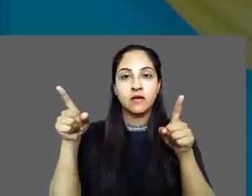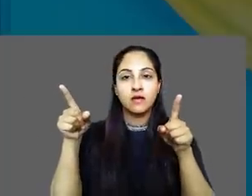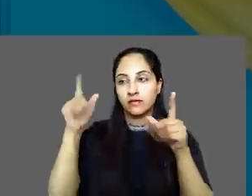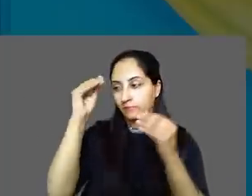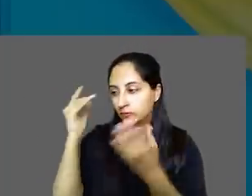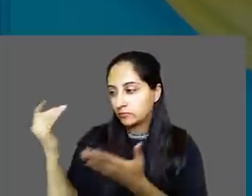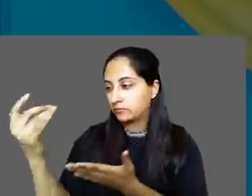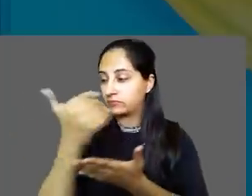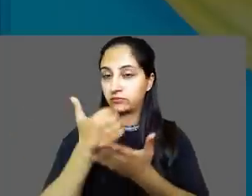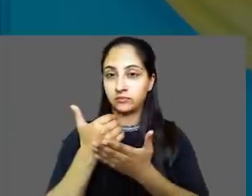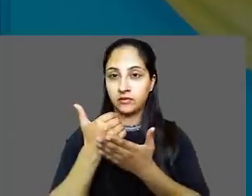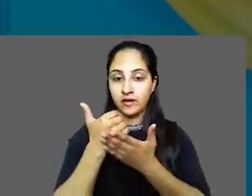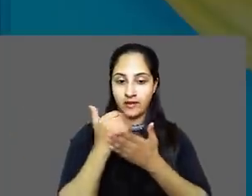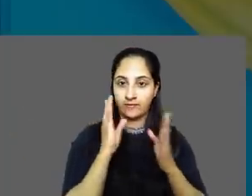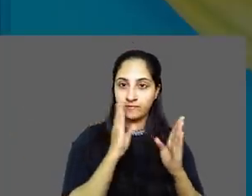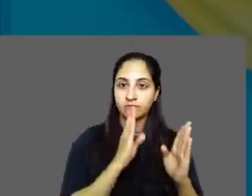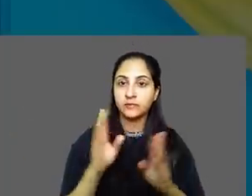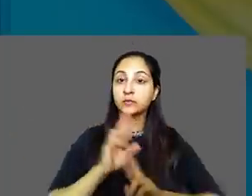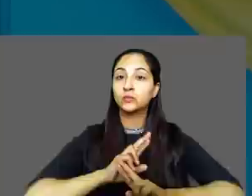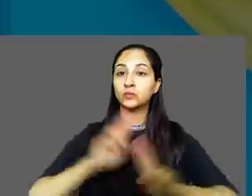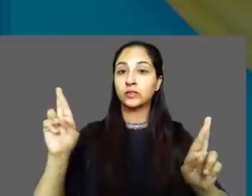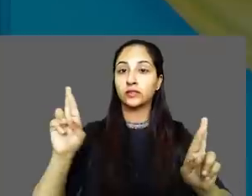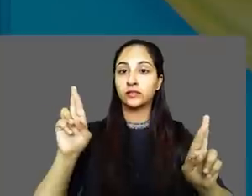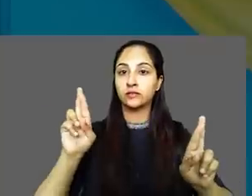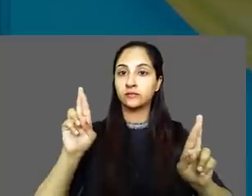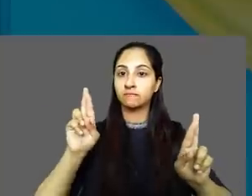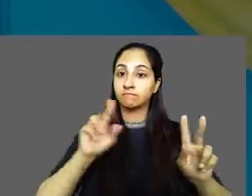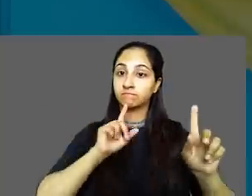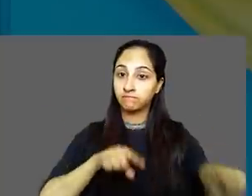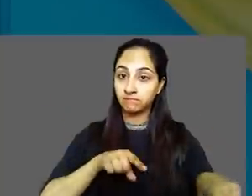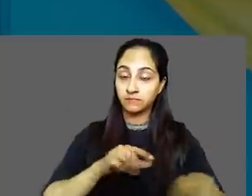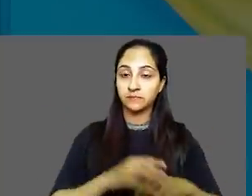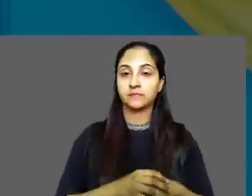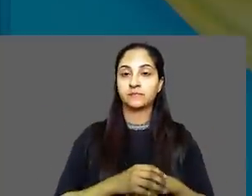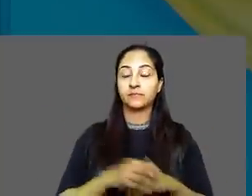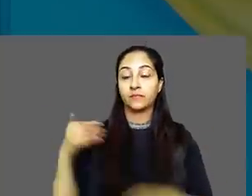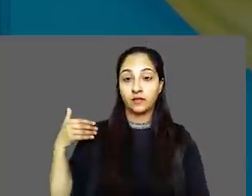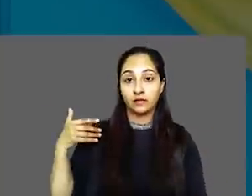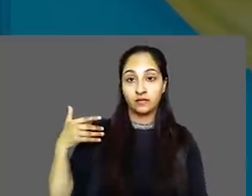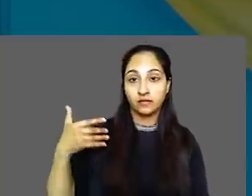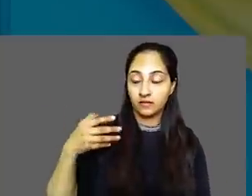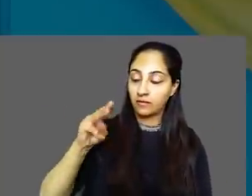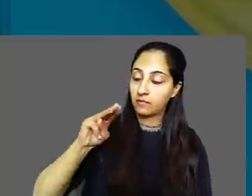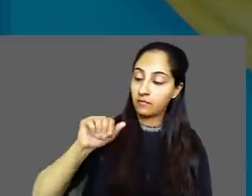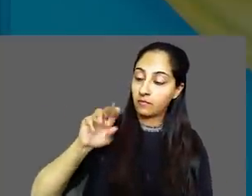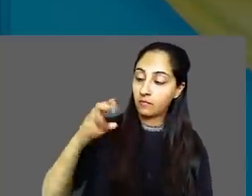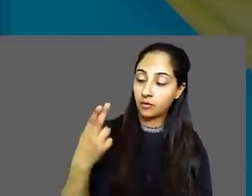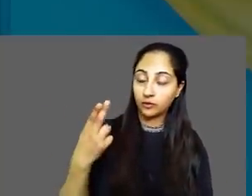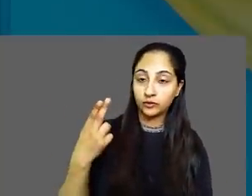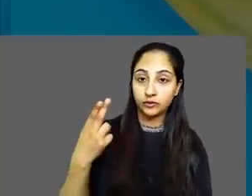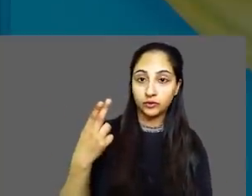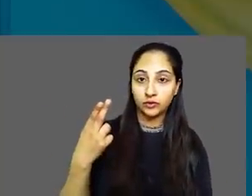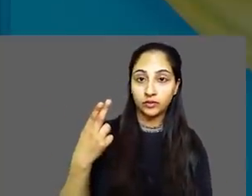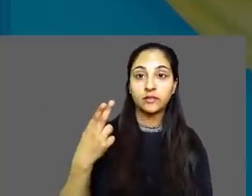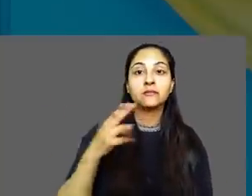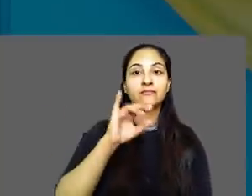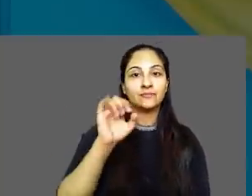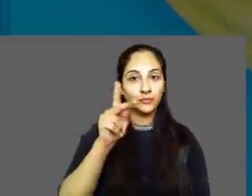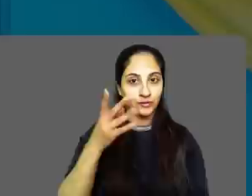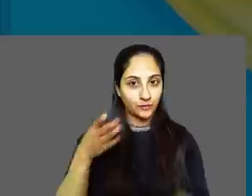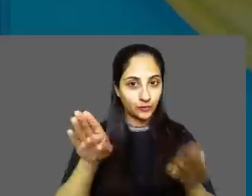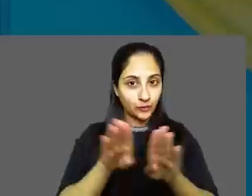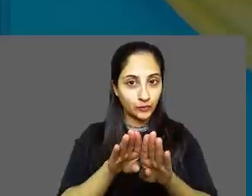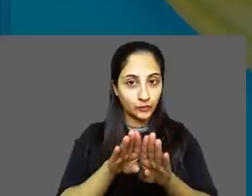think issues through and prepare, just in case. Fast forward to March, the time that we closed the Jamaat